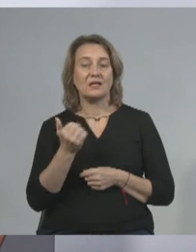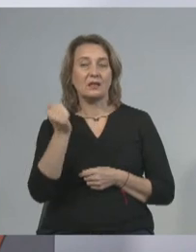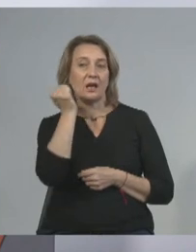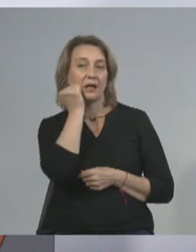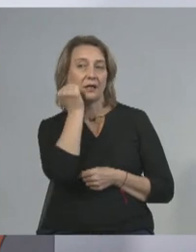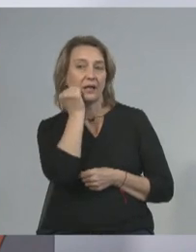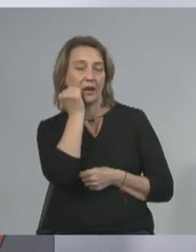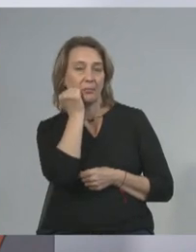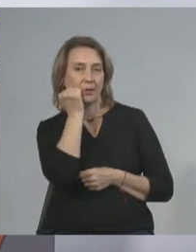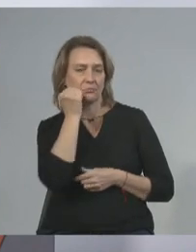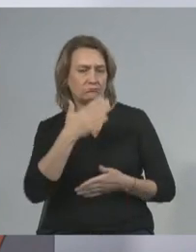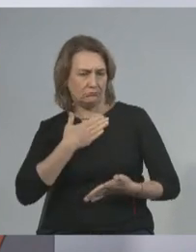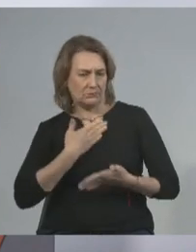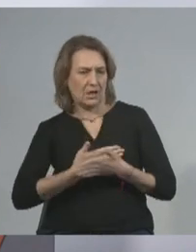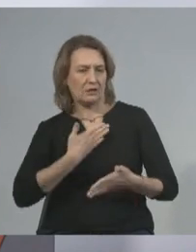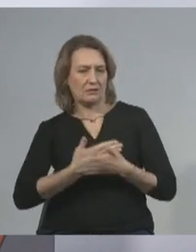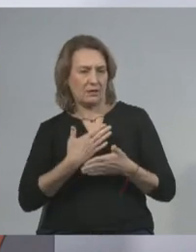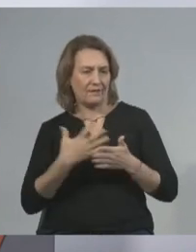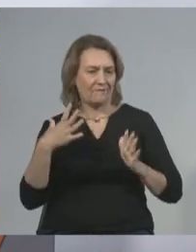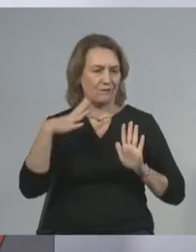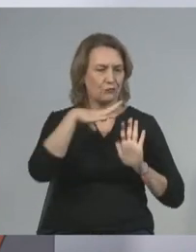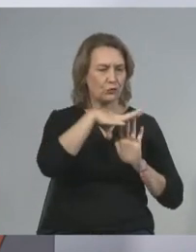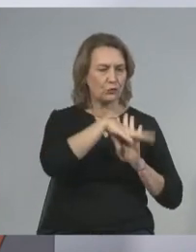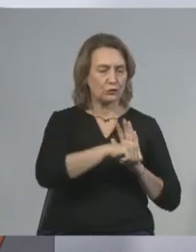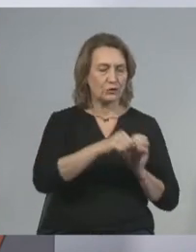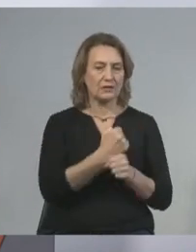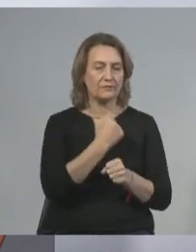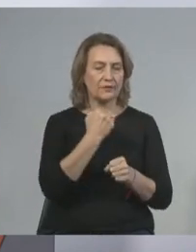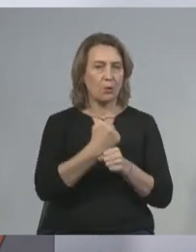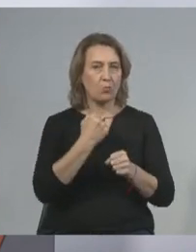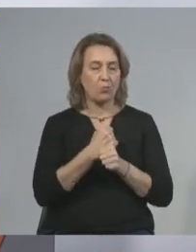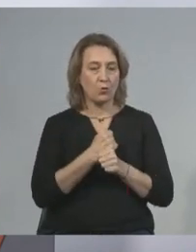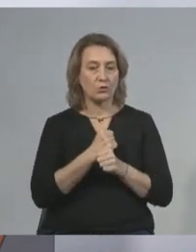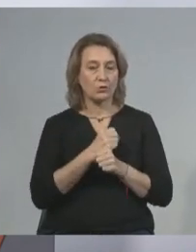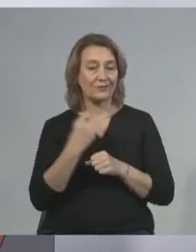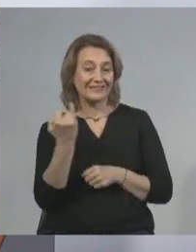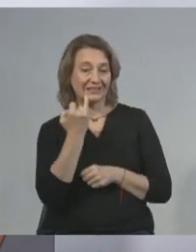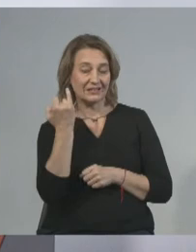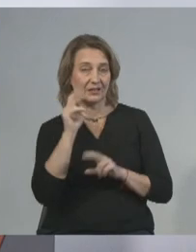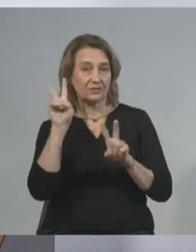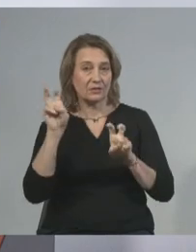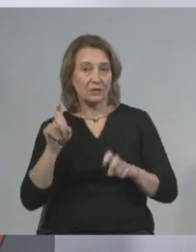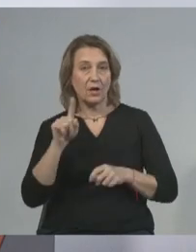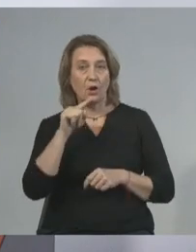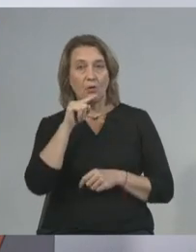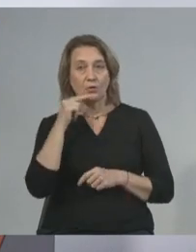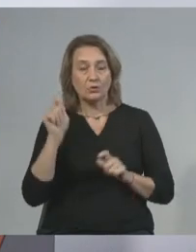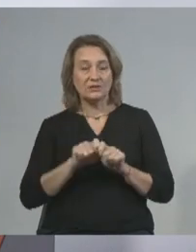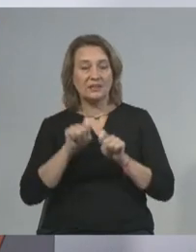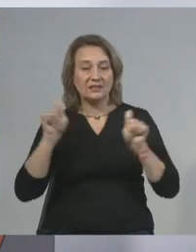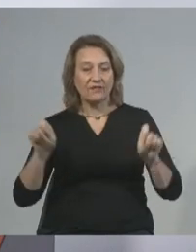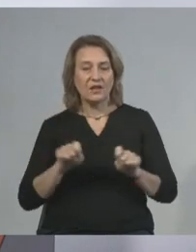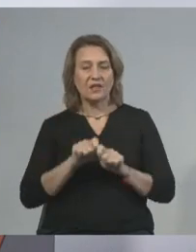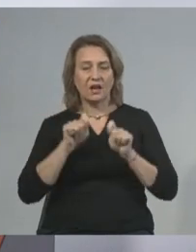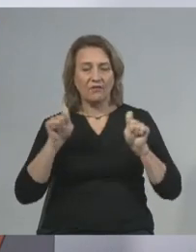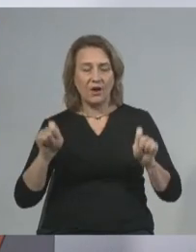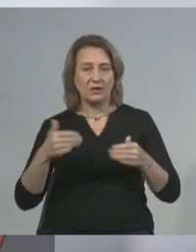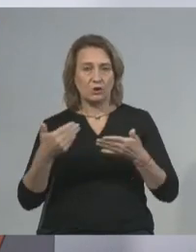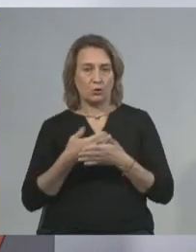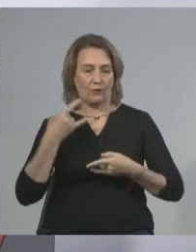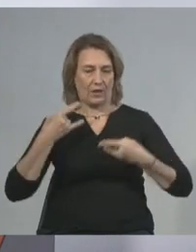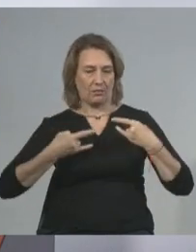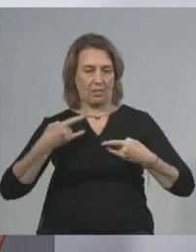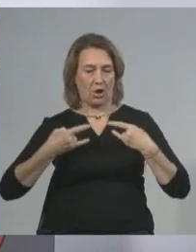to which extent kremlin is actively working with historic narrative in russia new tv